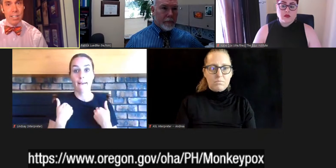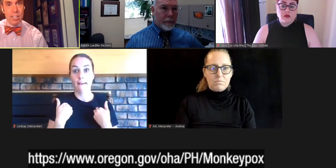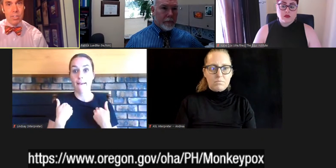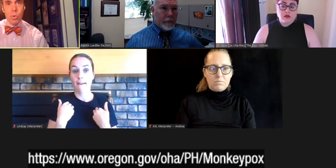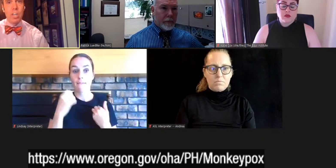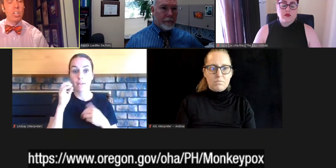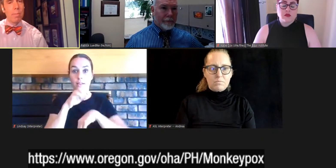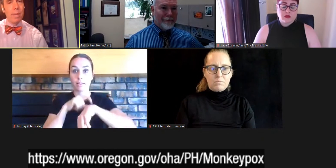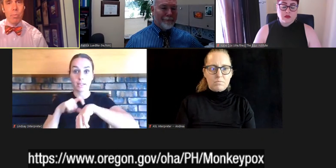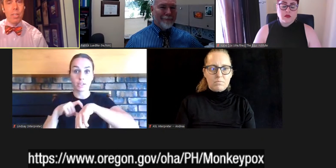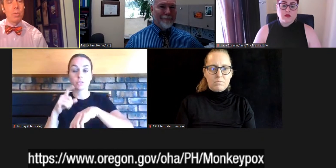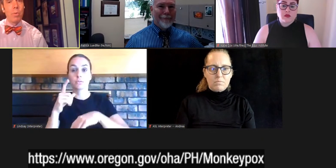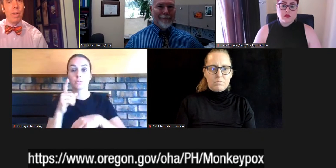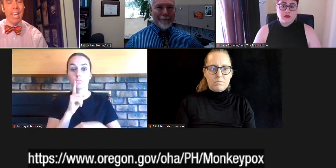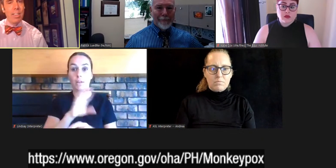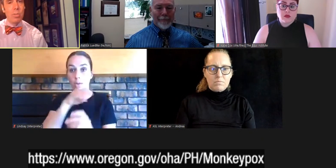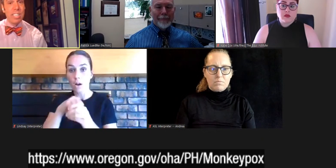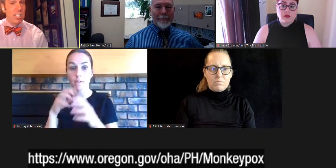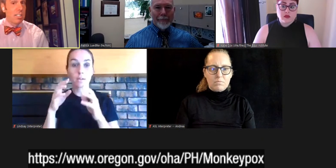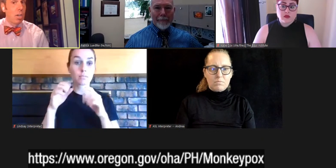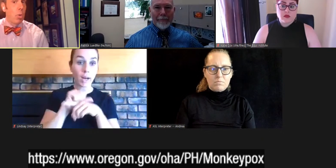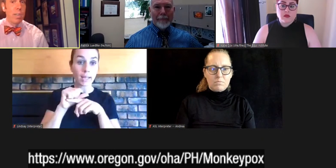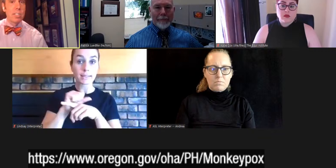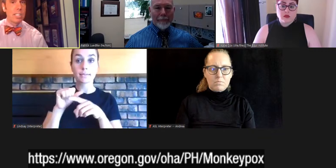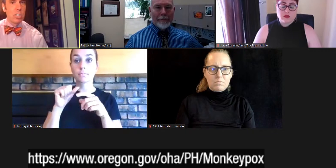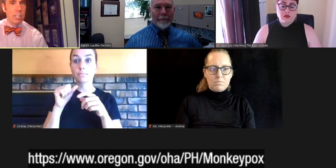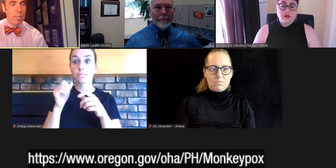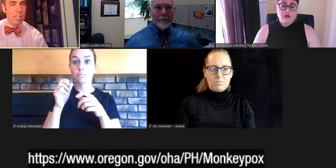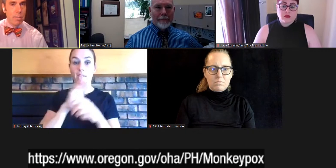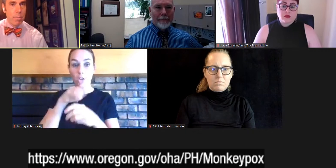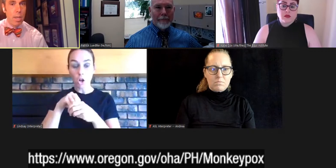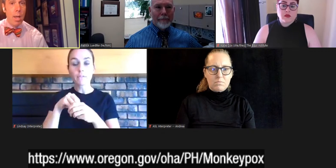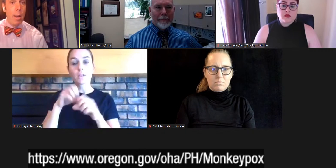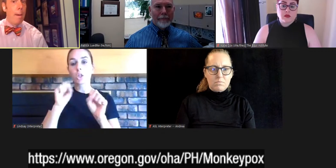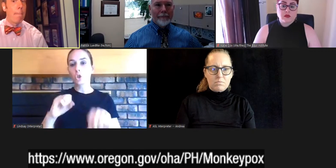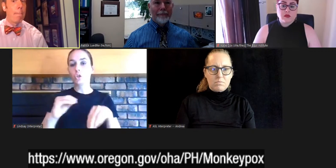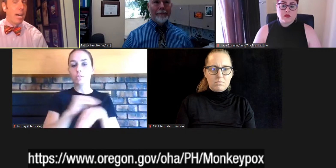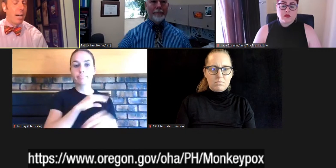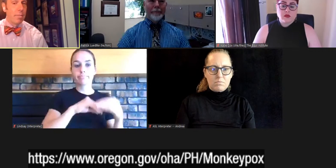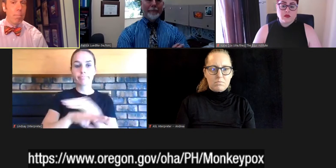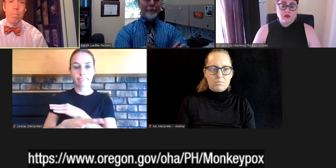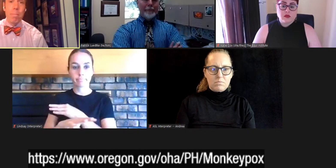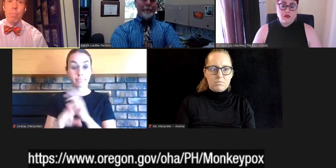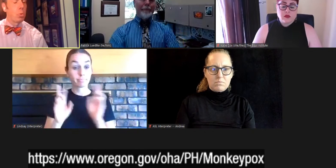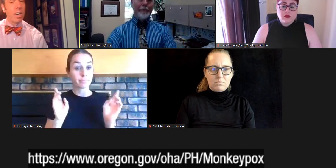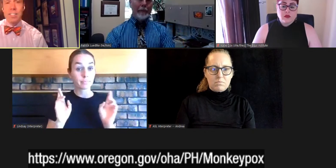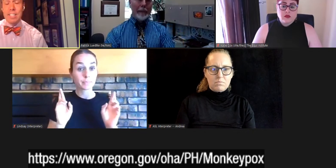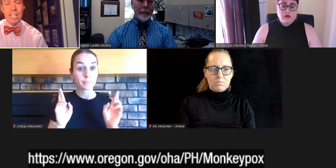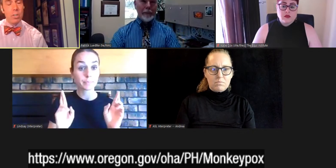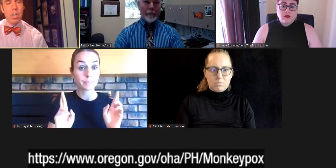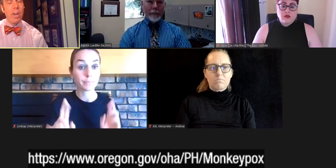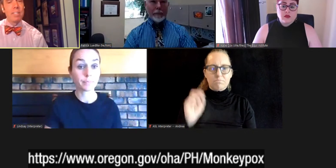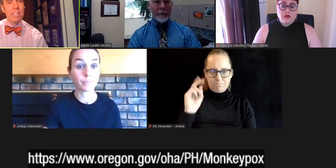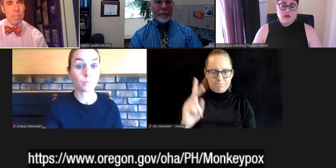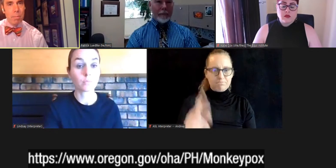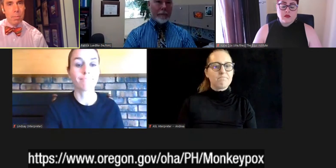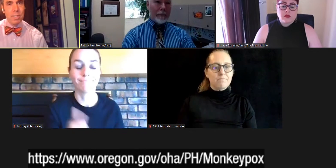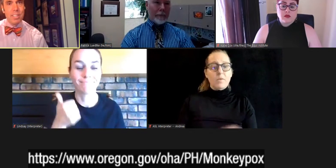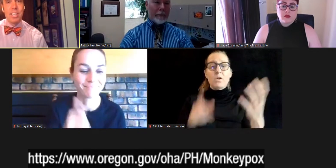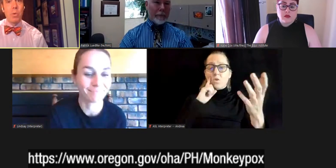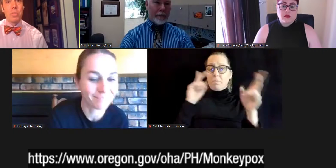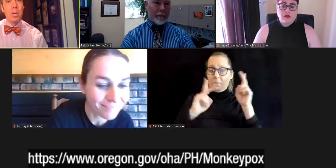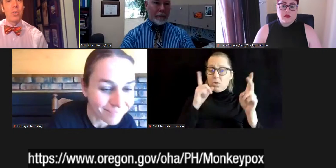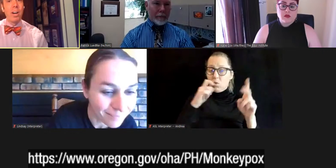in practice or a tournament while they have those lesions, we could see transmission. But people who aren't sick or don't have